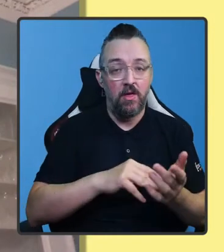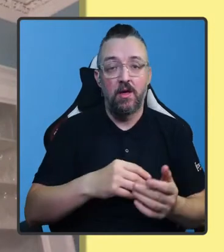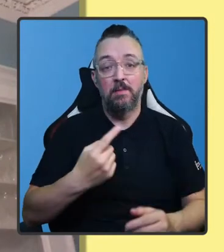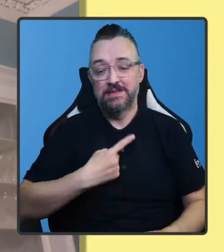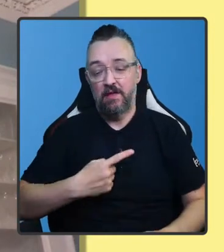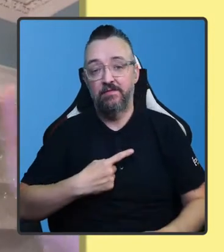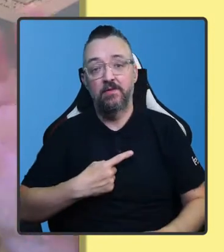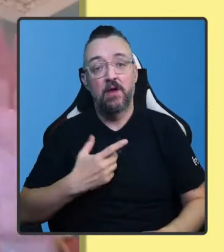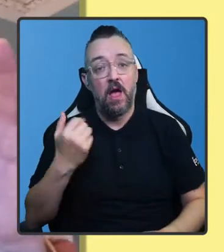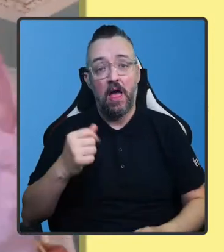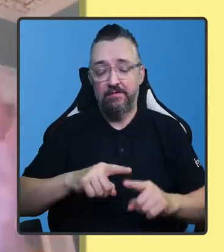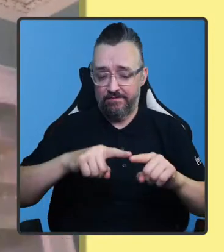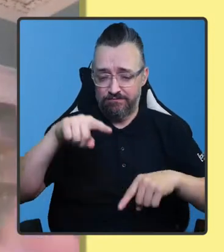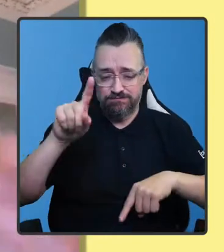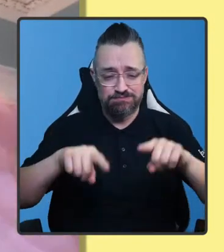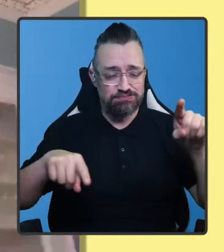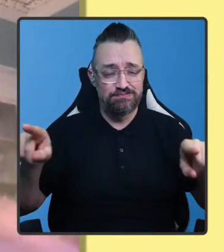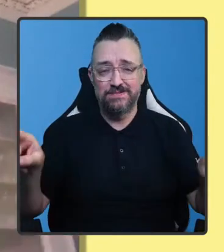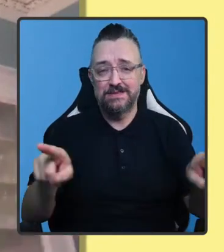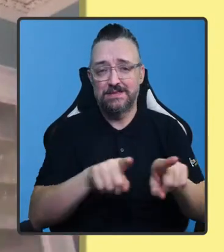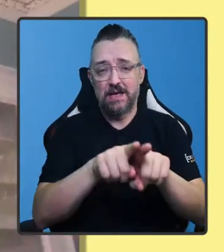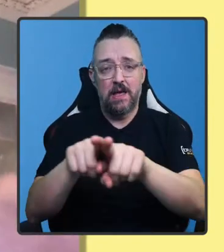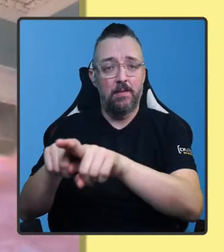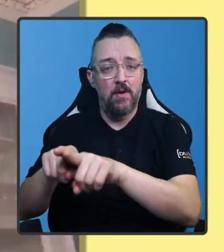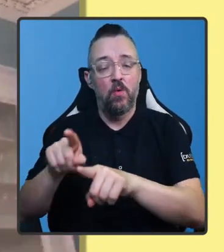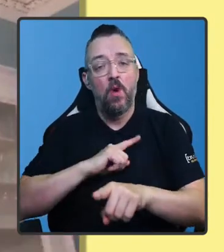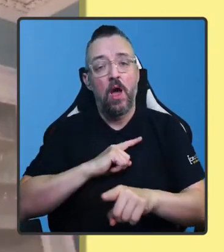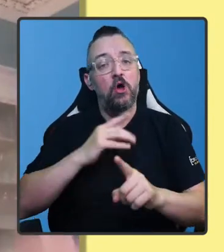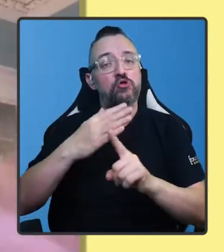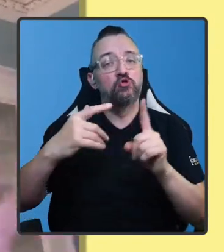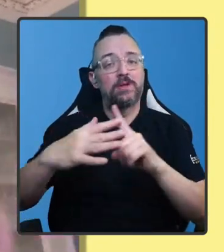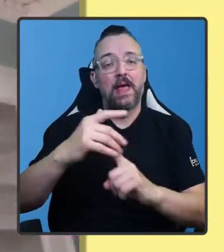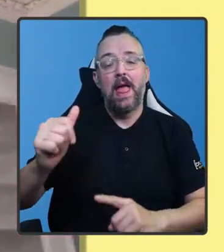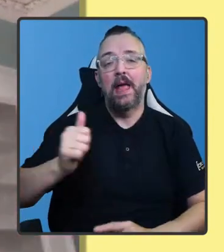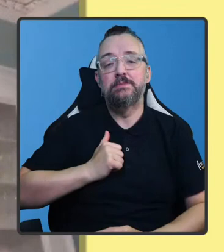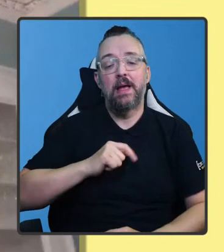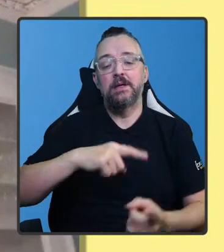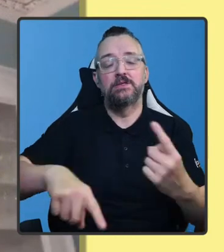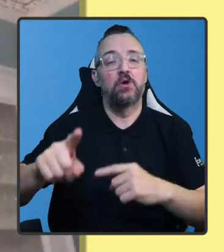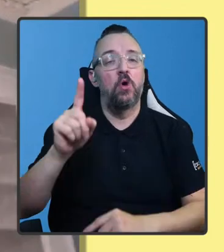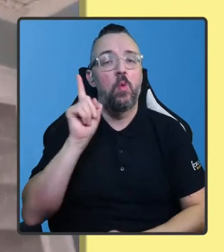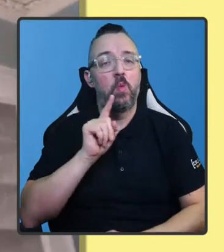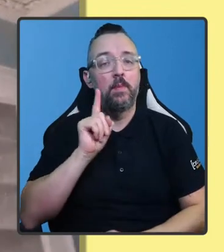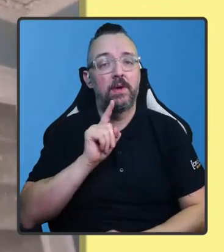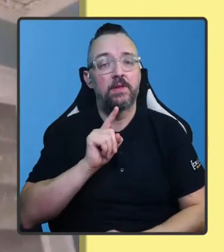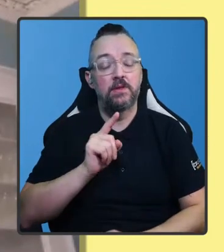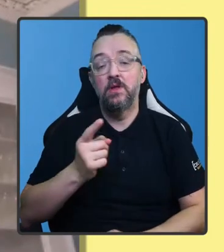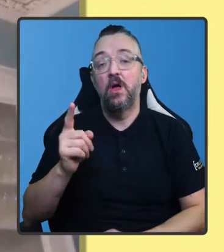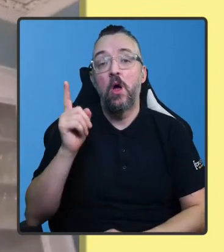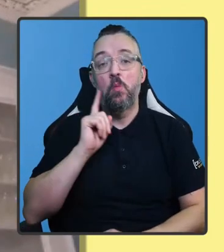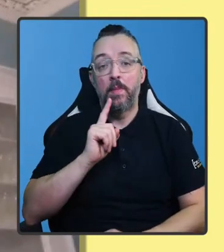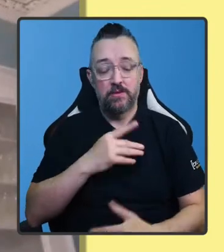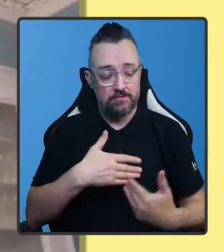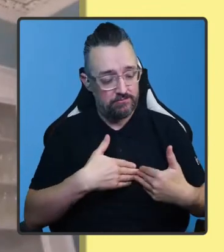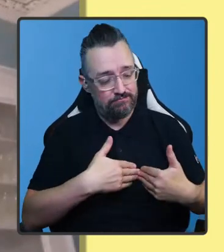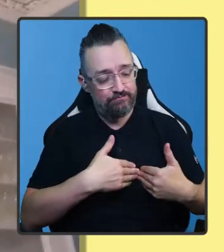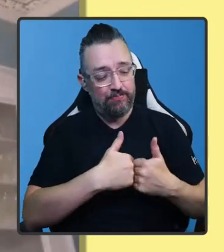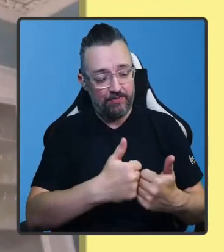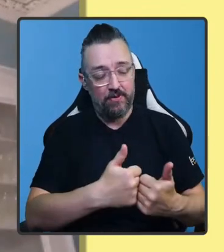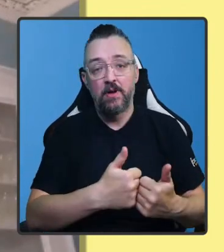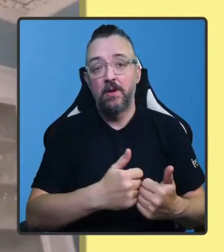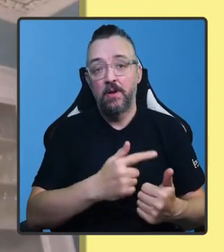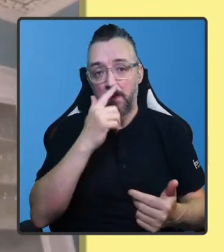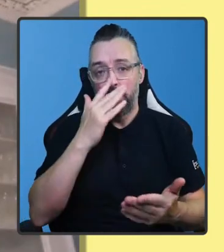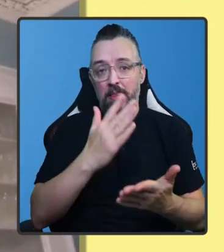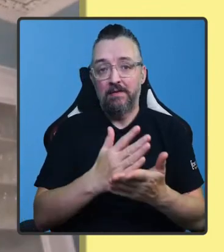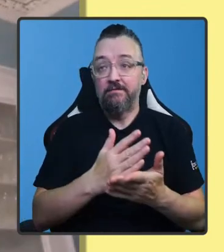of earning caused by the societal expectations of women. Women acting in good faith, believing they're valued